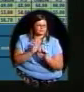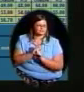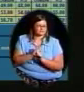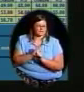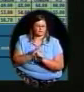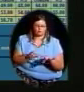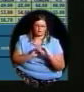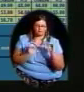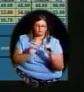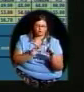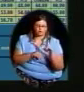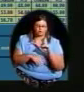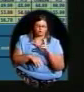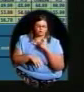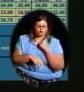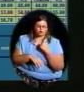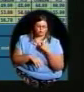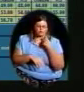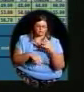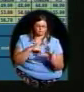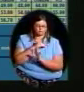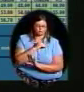have any red on protective factors.